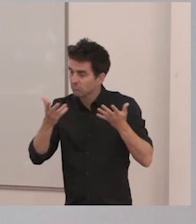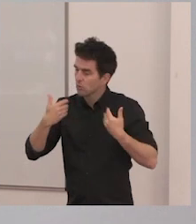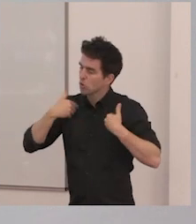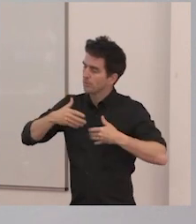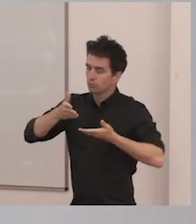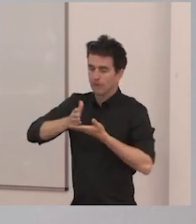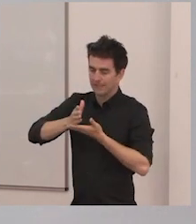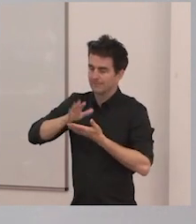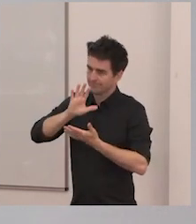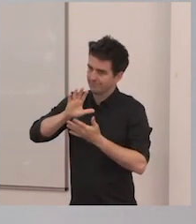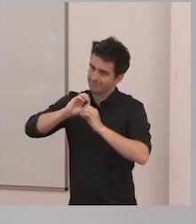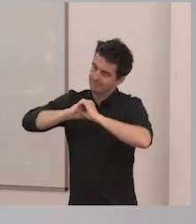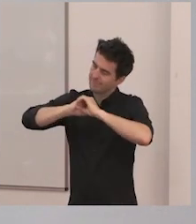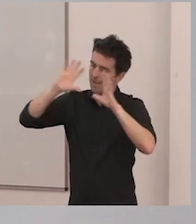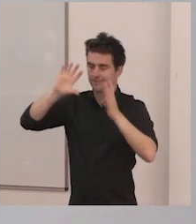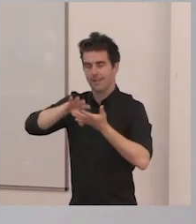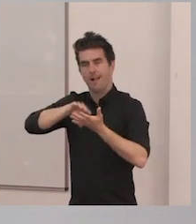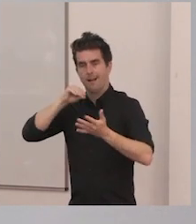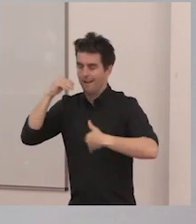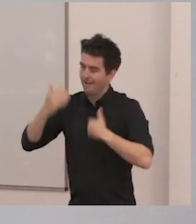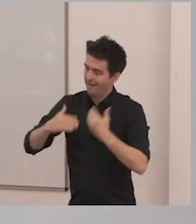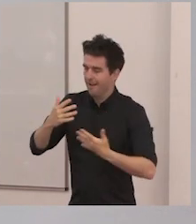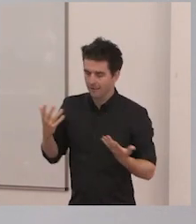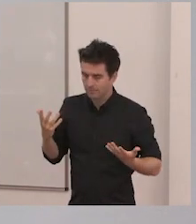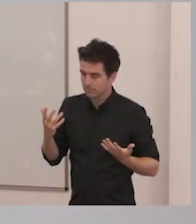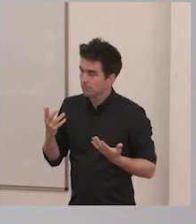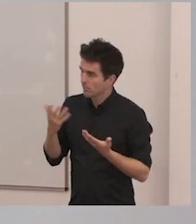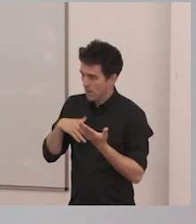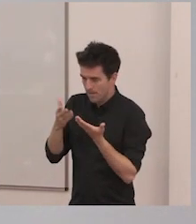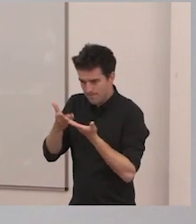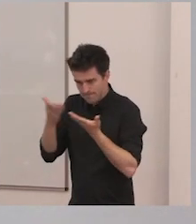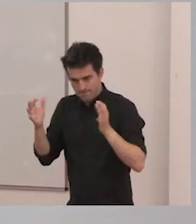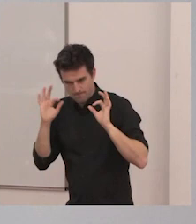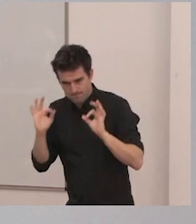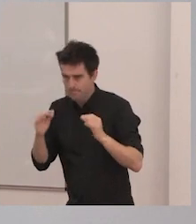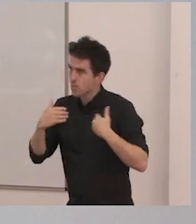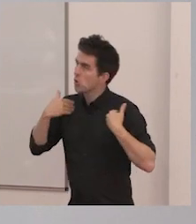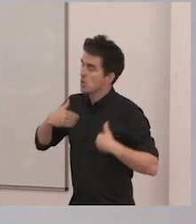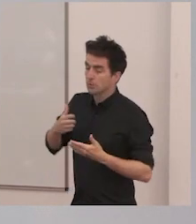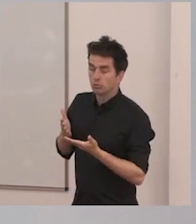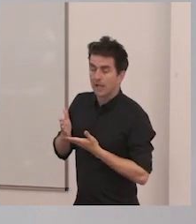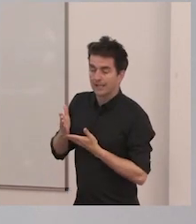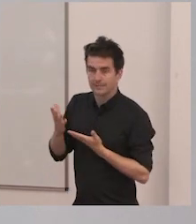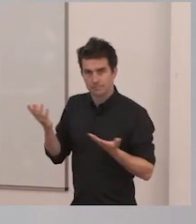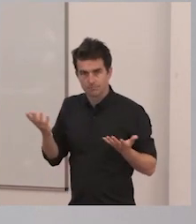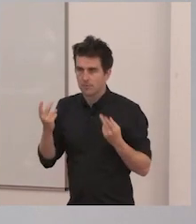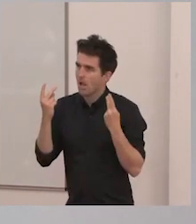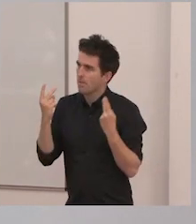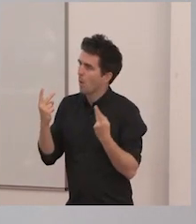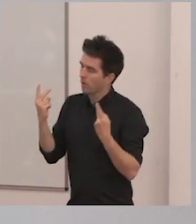Central to this is the recognition that disability is one of several layers of identity.